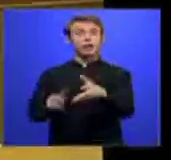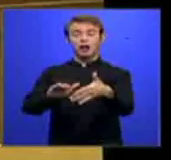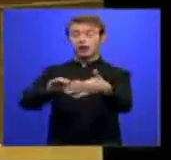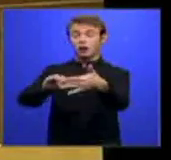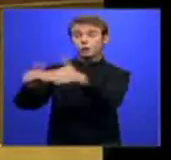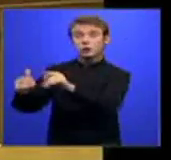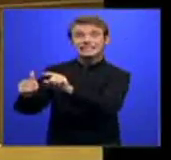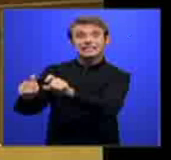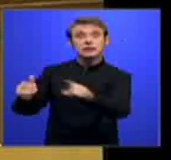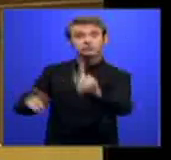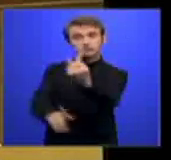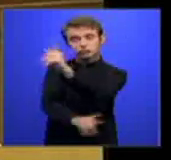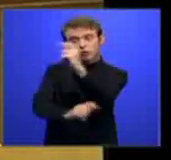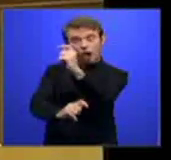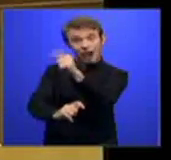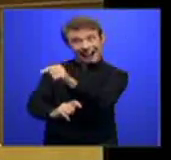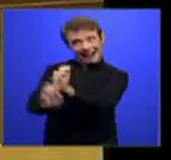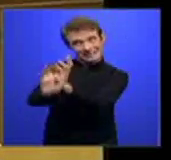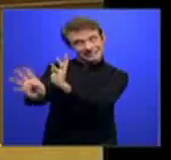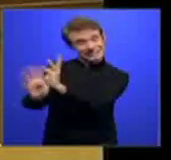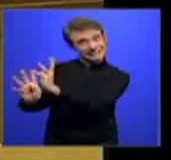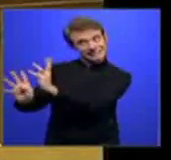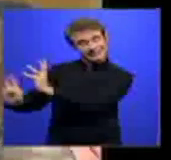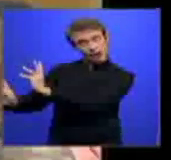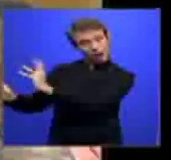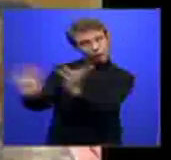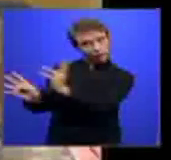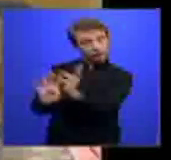the pilot districts.